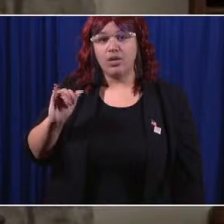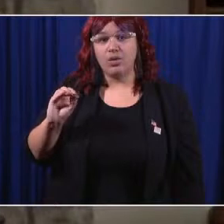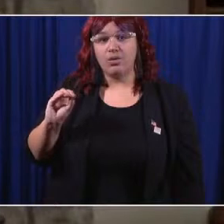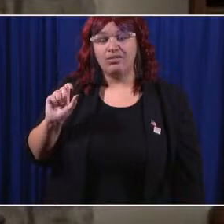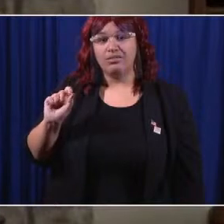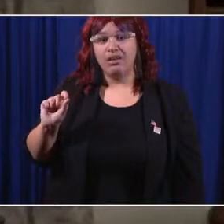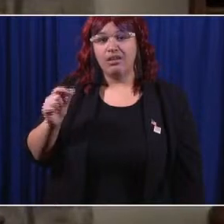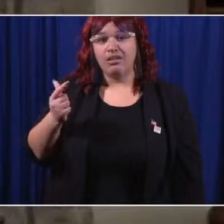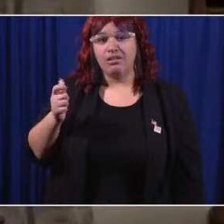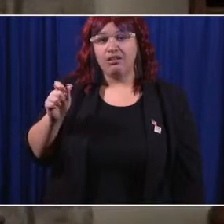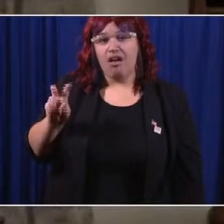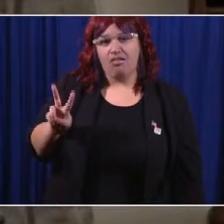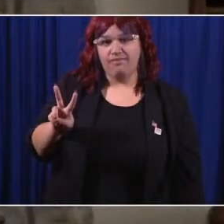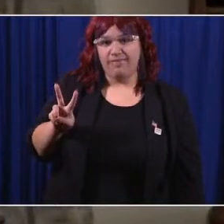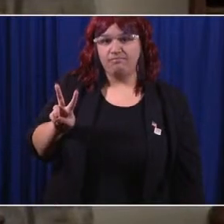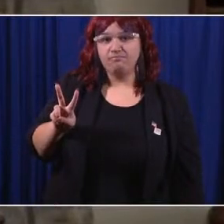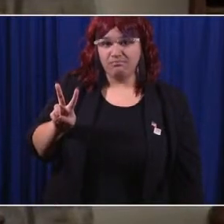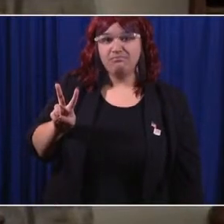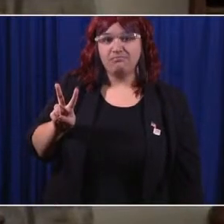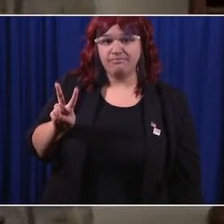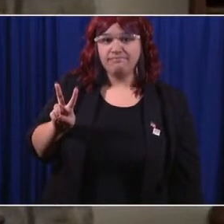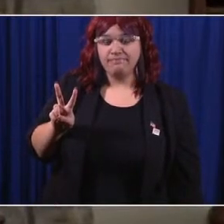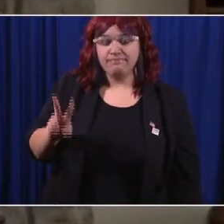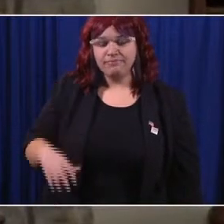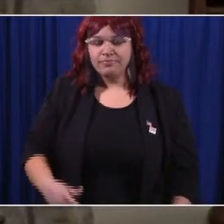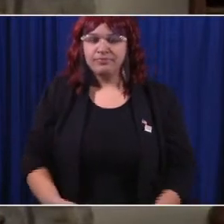www.bwc.ohio.gov. It's the BWC website.